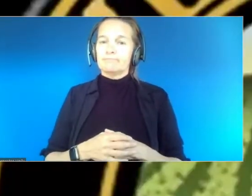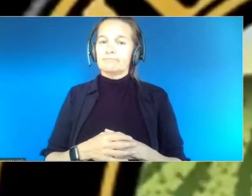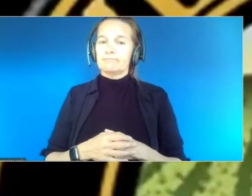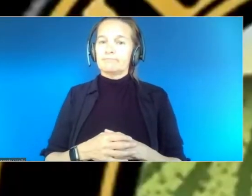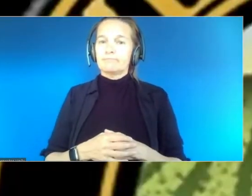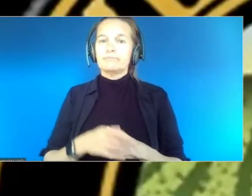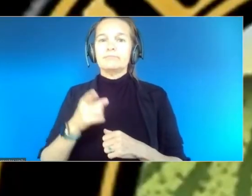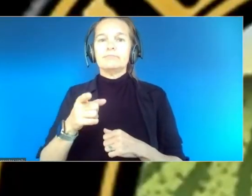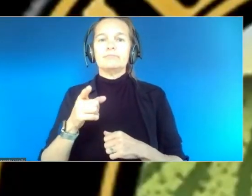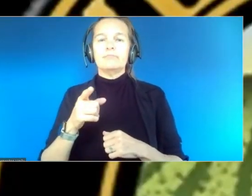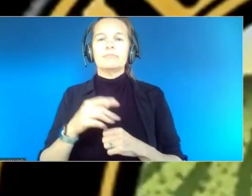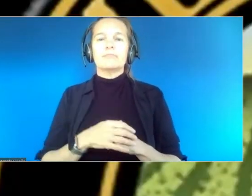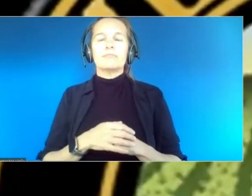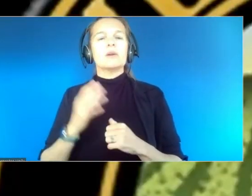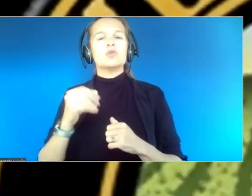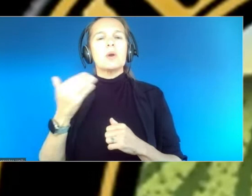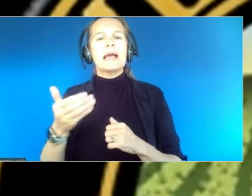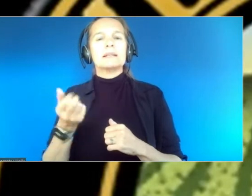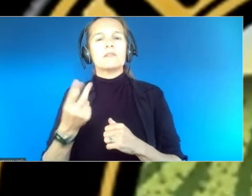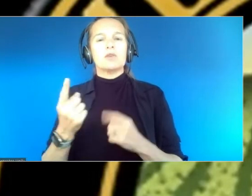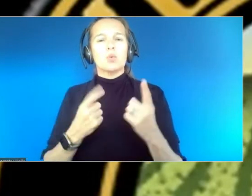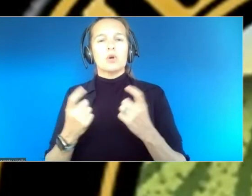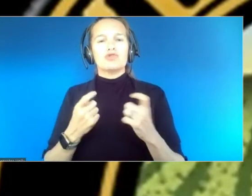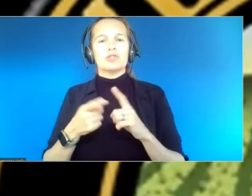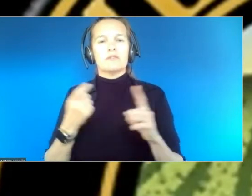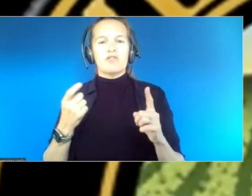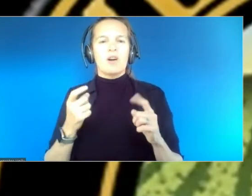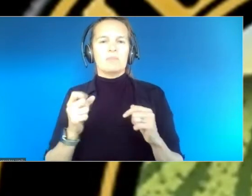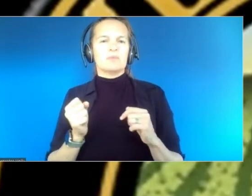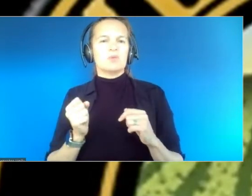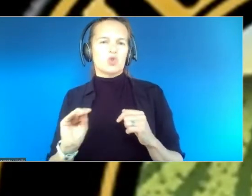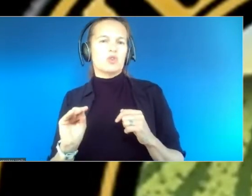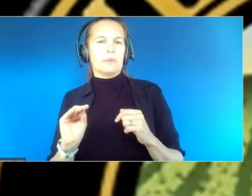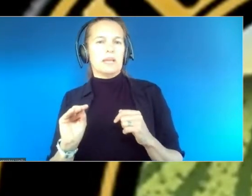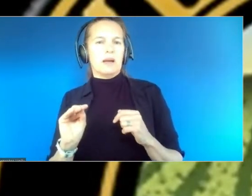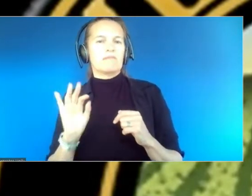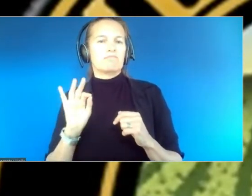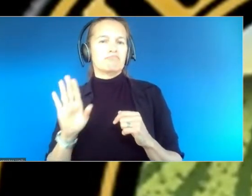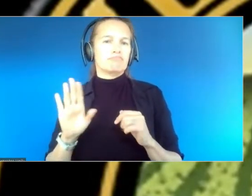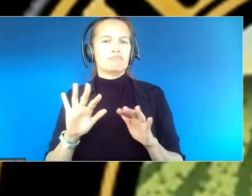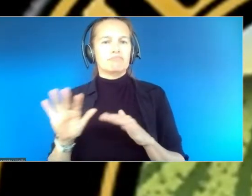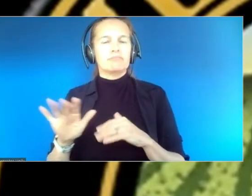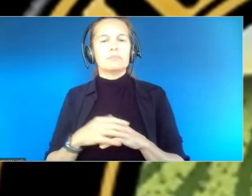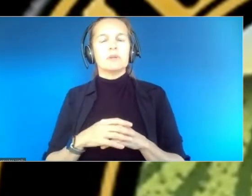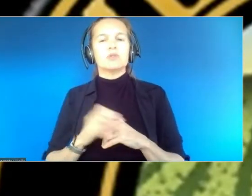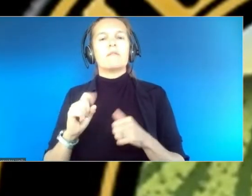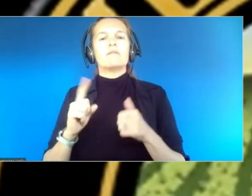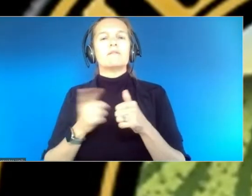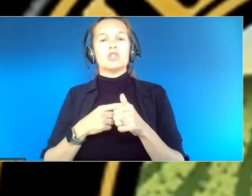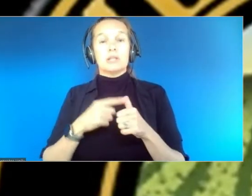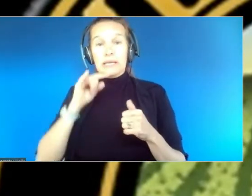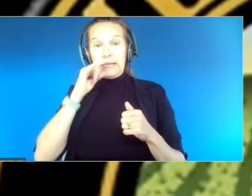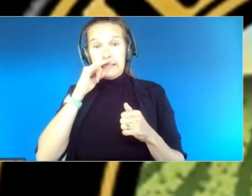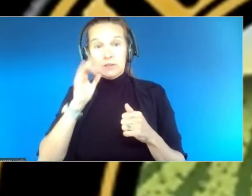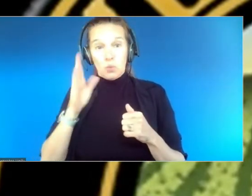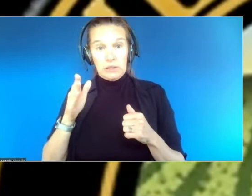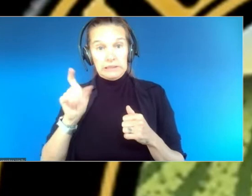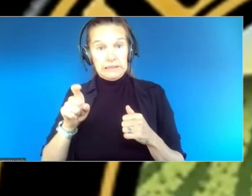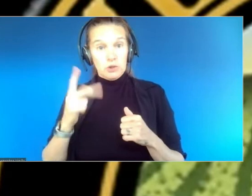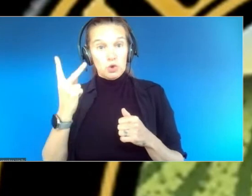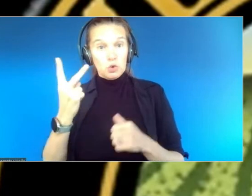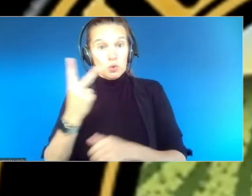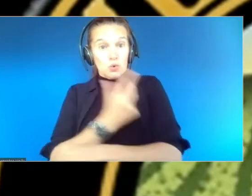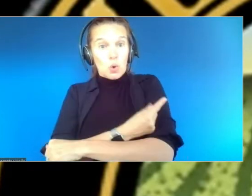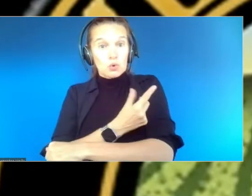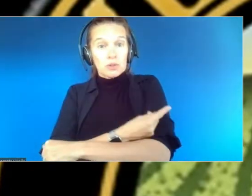All right, next up, we're going to take a couple questions from social media. The first question is, will kids have to have 2 doses like adults, or can they